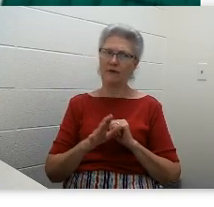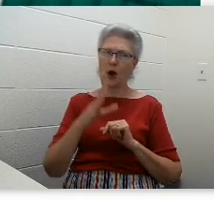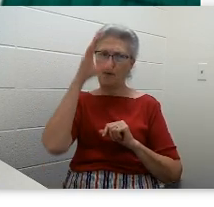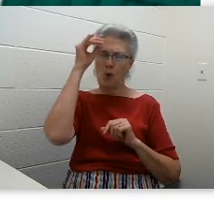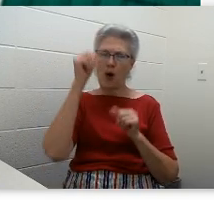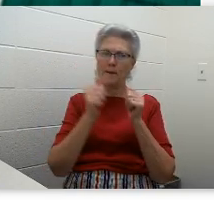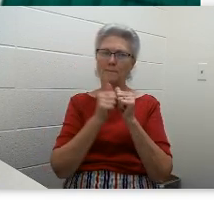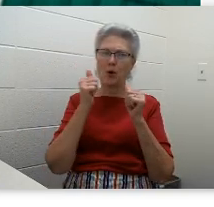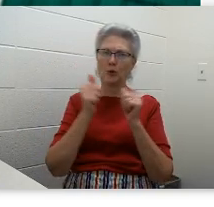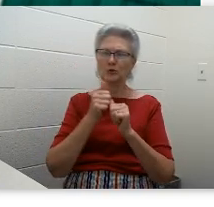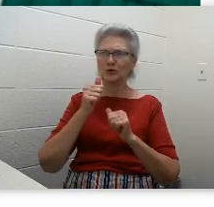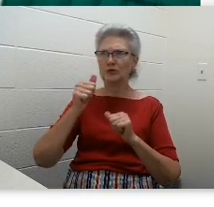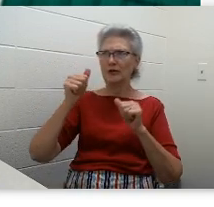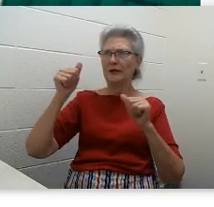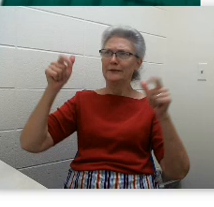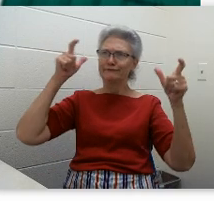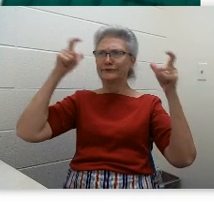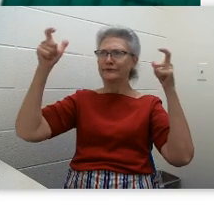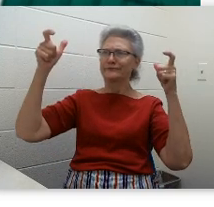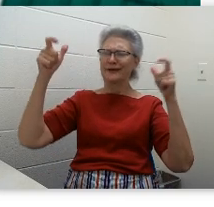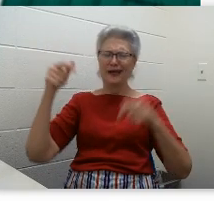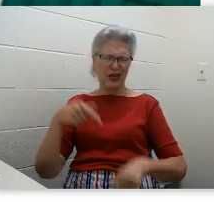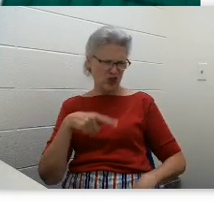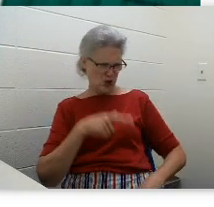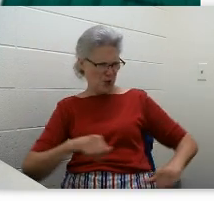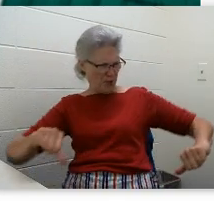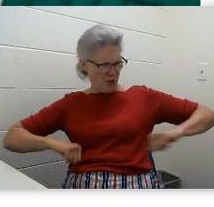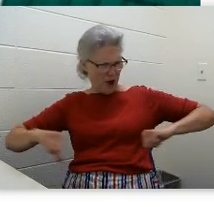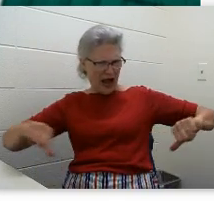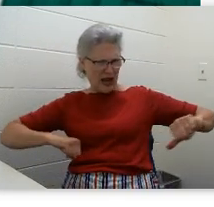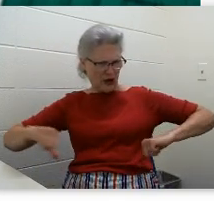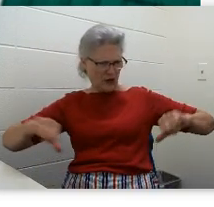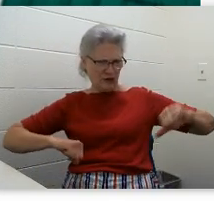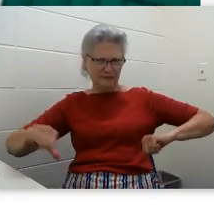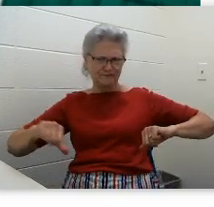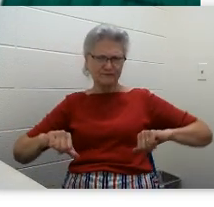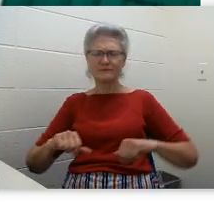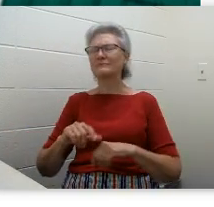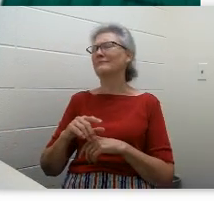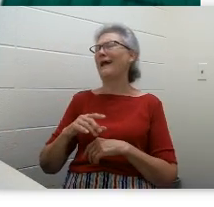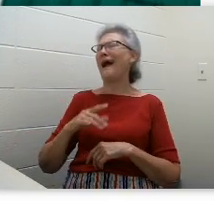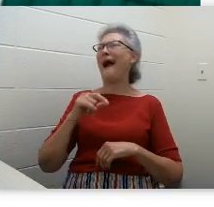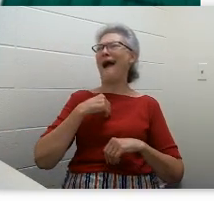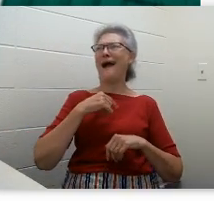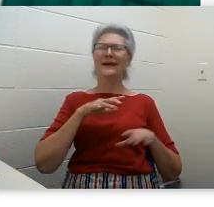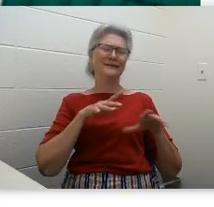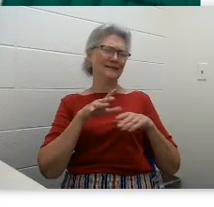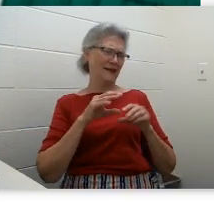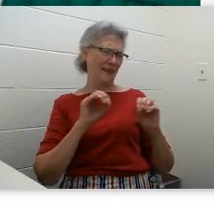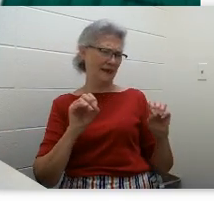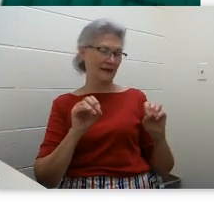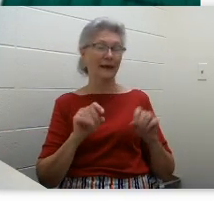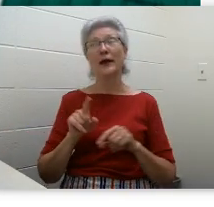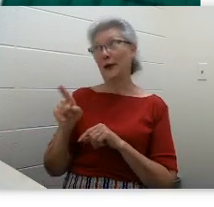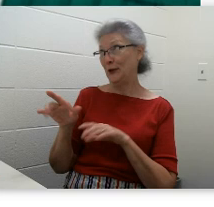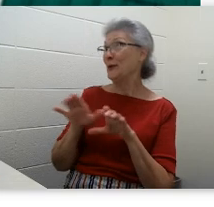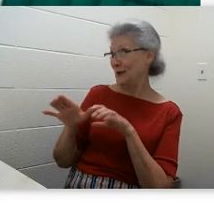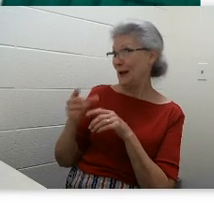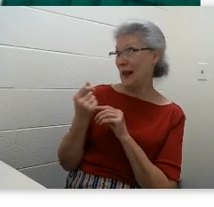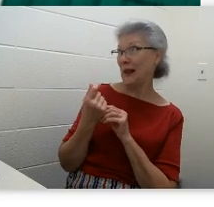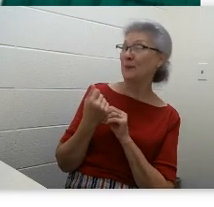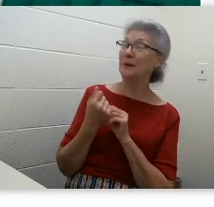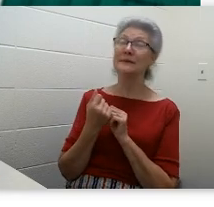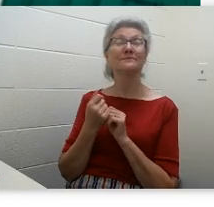"You braggart," she exclaimed with frightful sarcasm. "Of course I did nothing." "You did a little," Peter said carelessly,